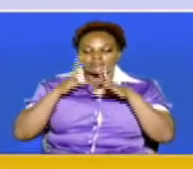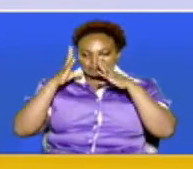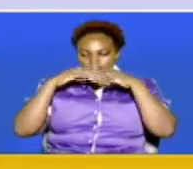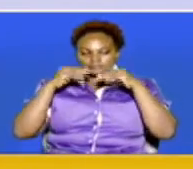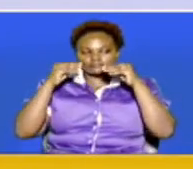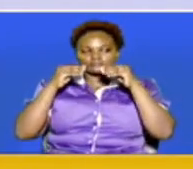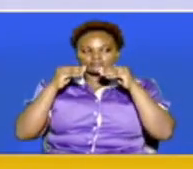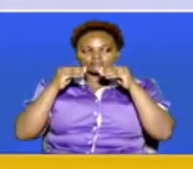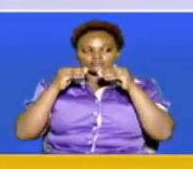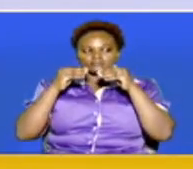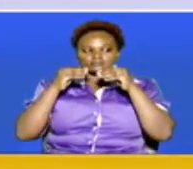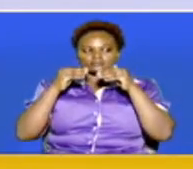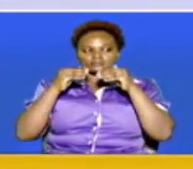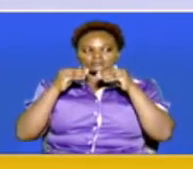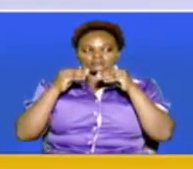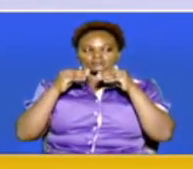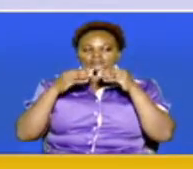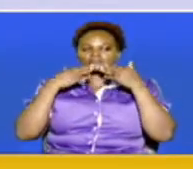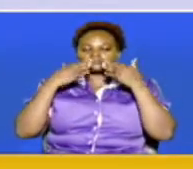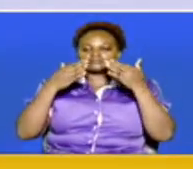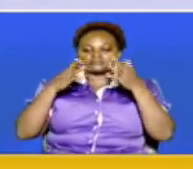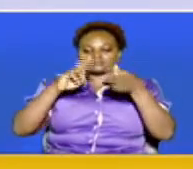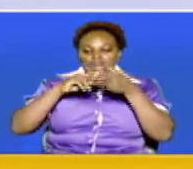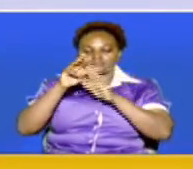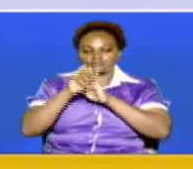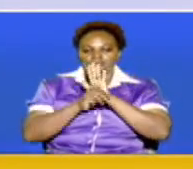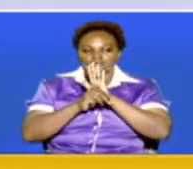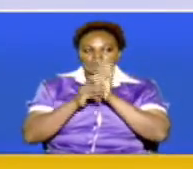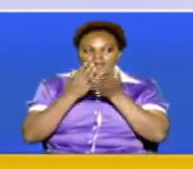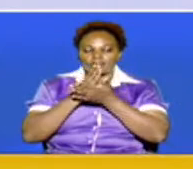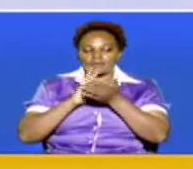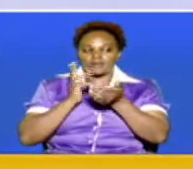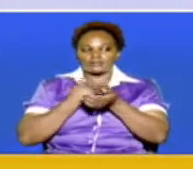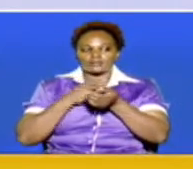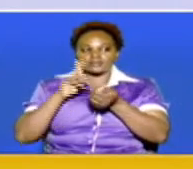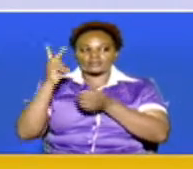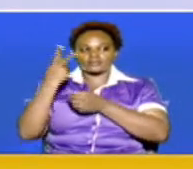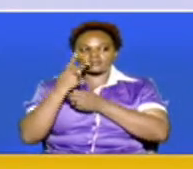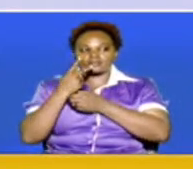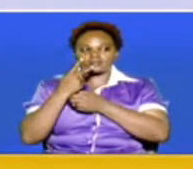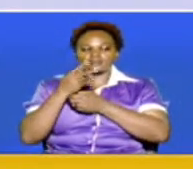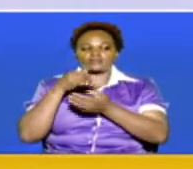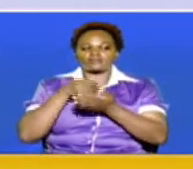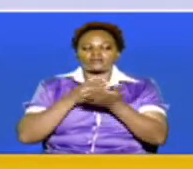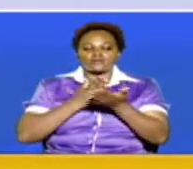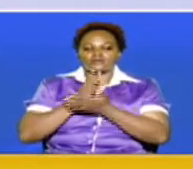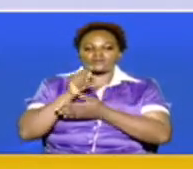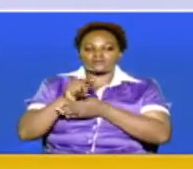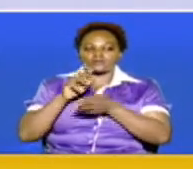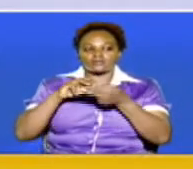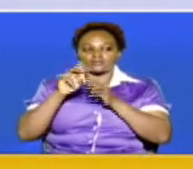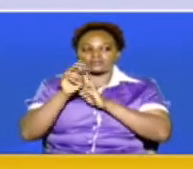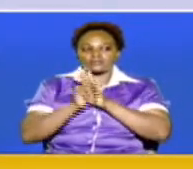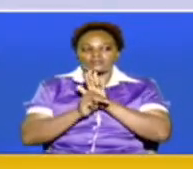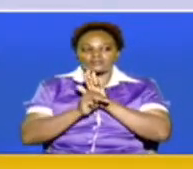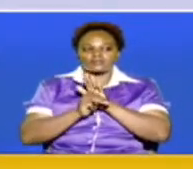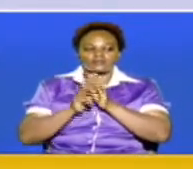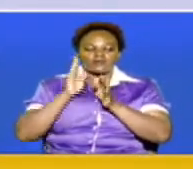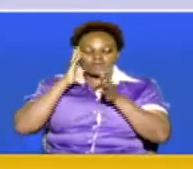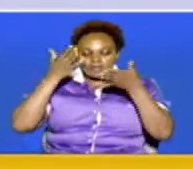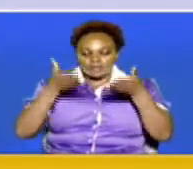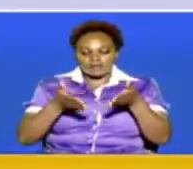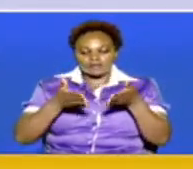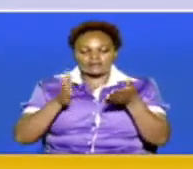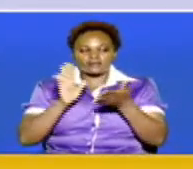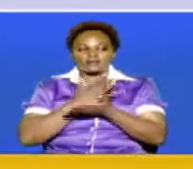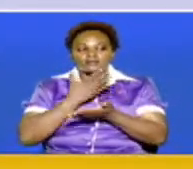president appreciates the relationship between us and Kenya, and it is through this relationship that we are here today